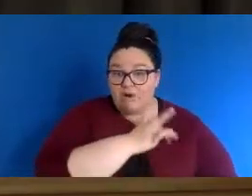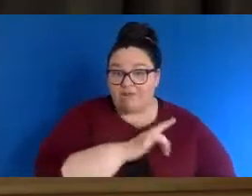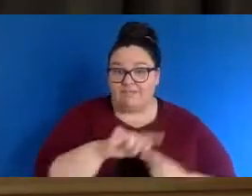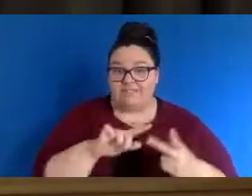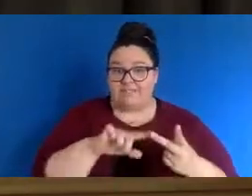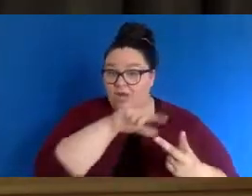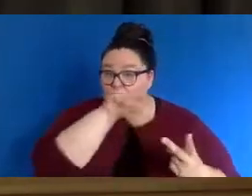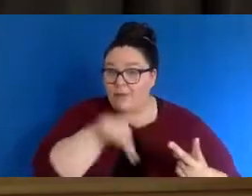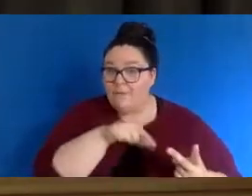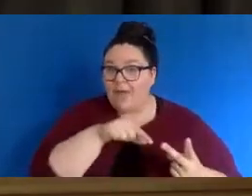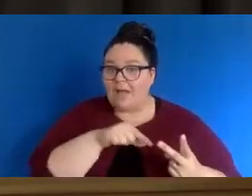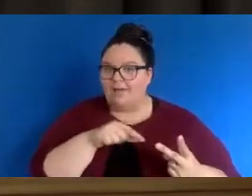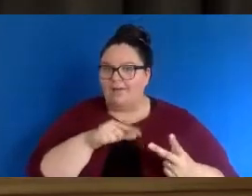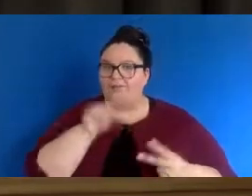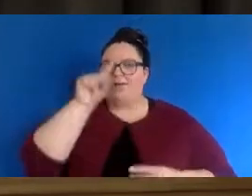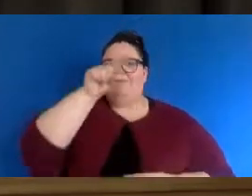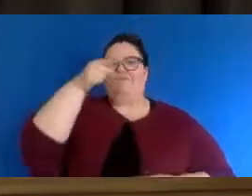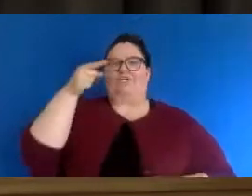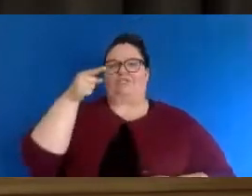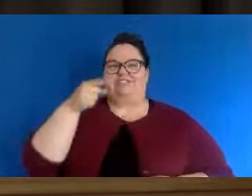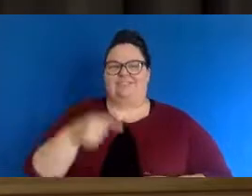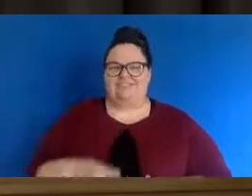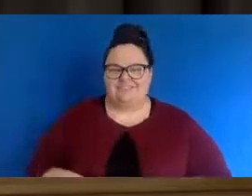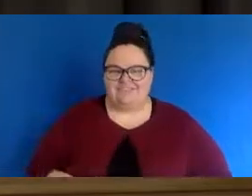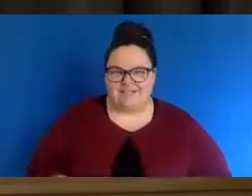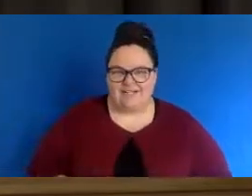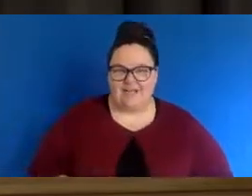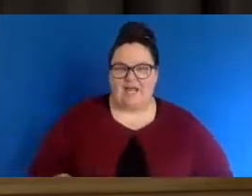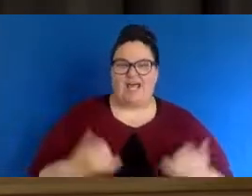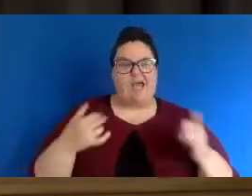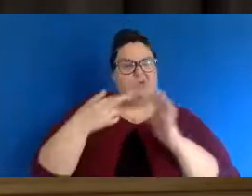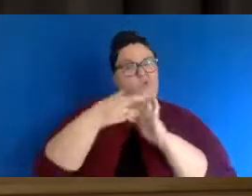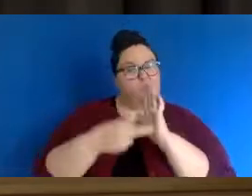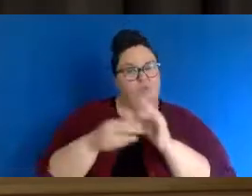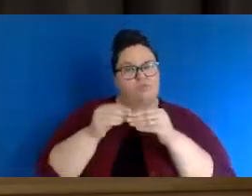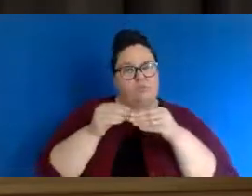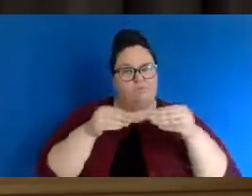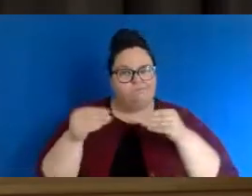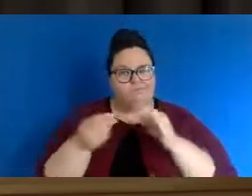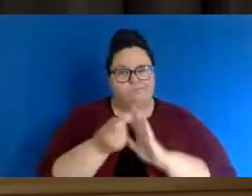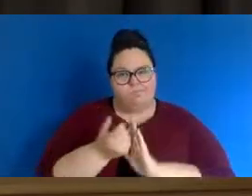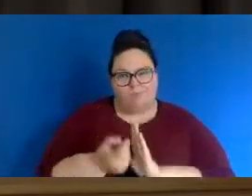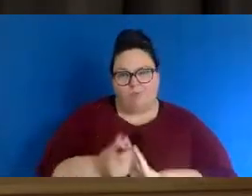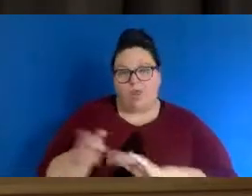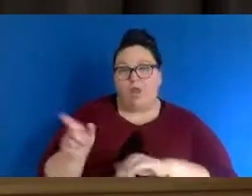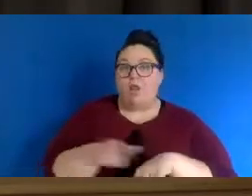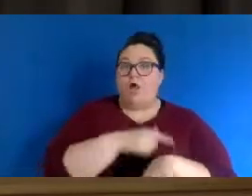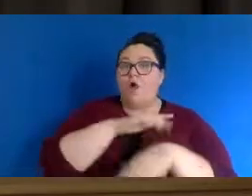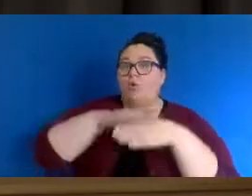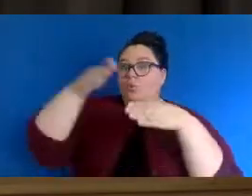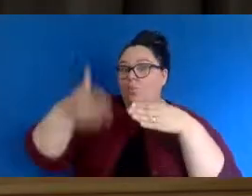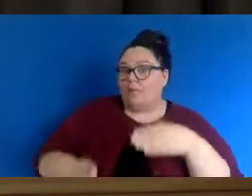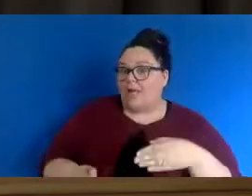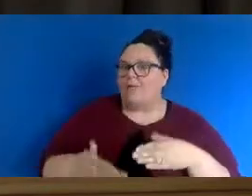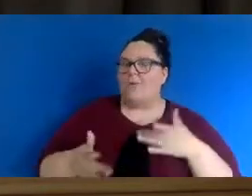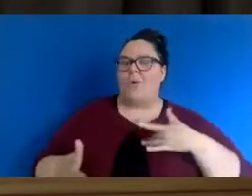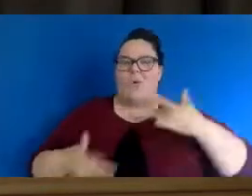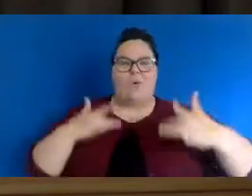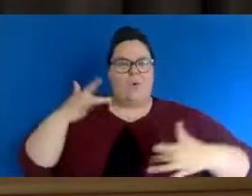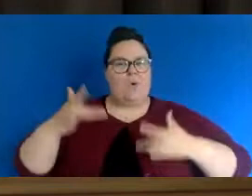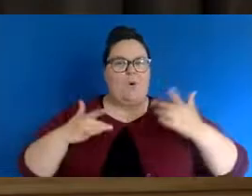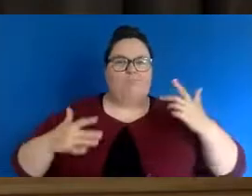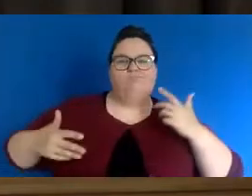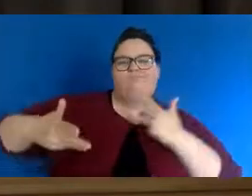Quebec. With less restrictive rules now in place and a long weekend coming up, I know we were all looking forward to engaging